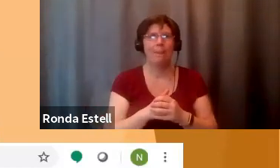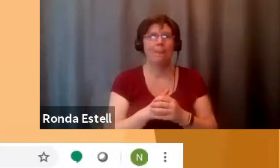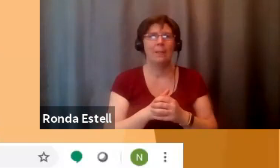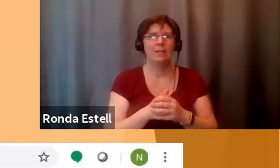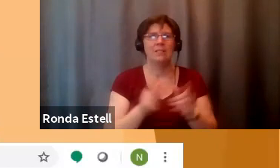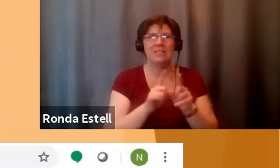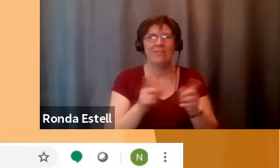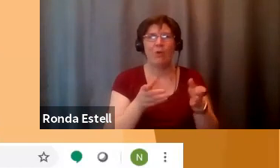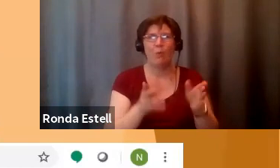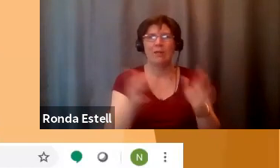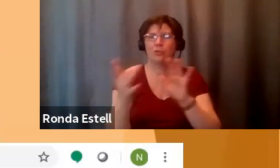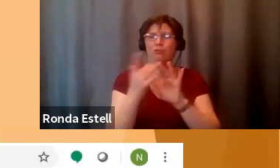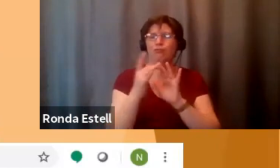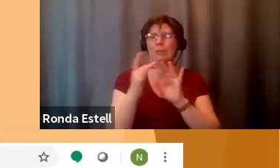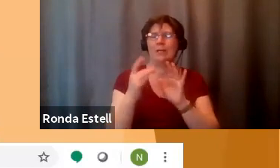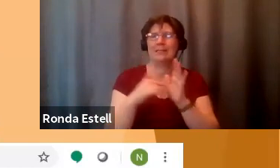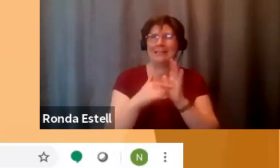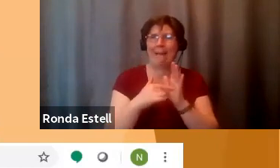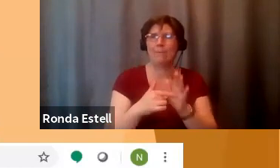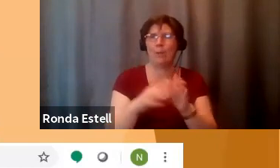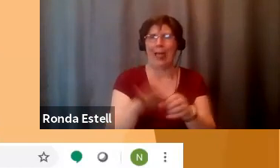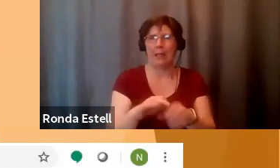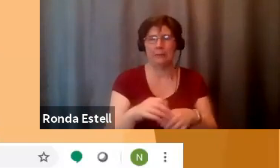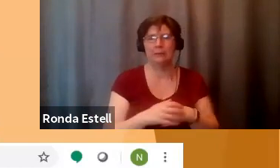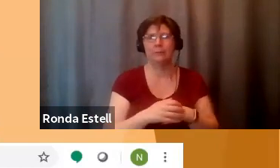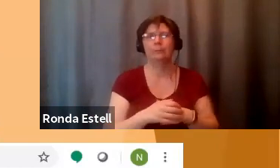different ways to get hold of a sample ballot. All right.